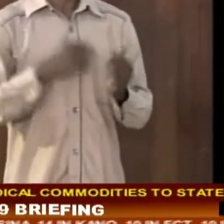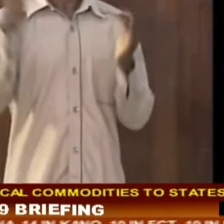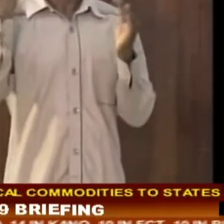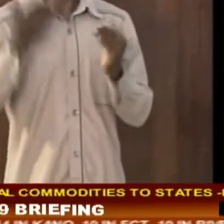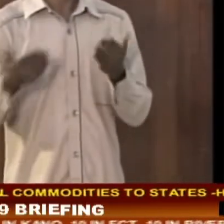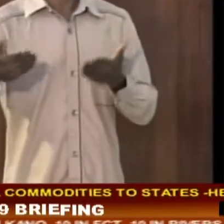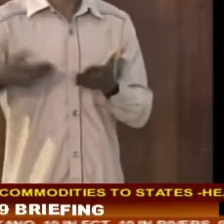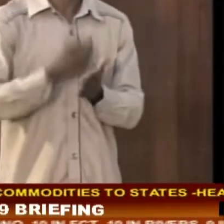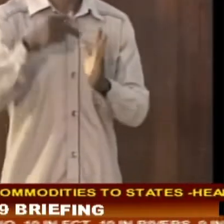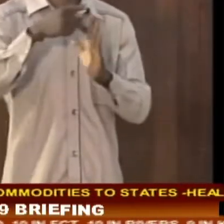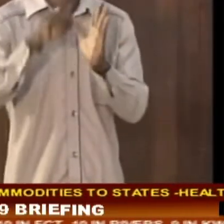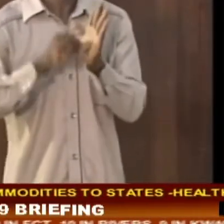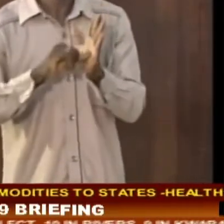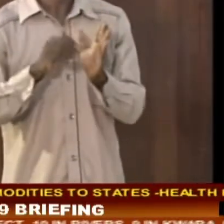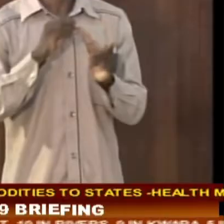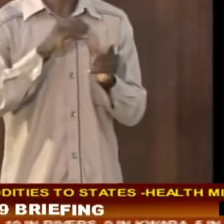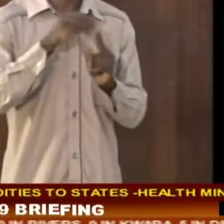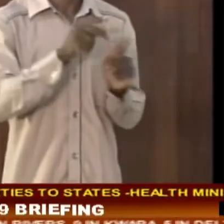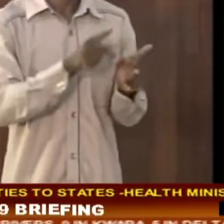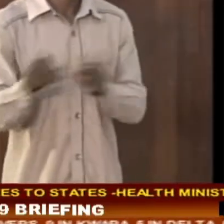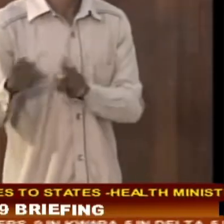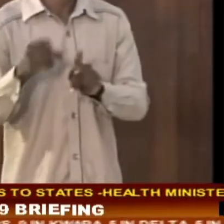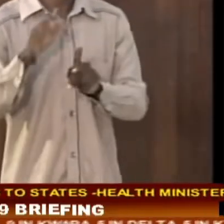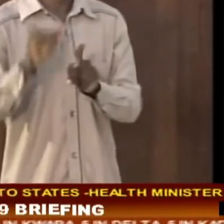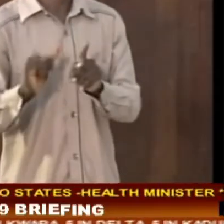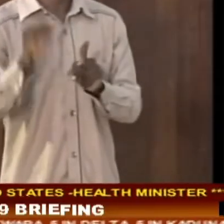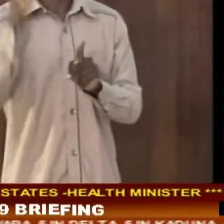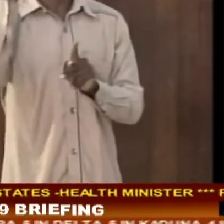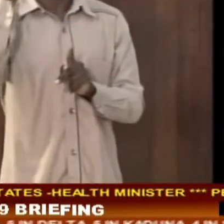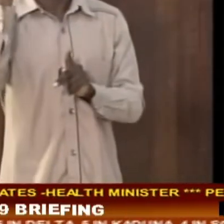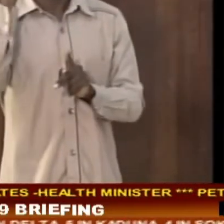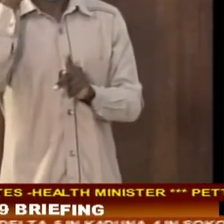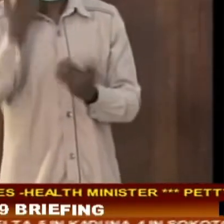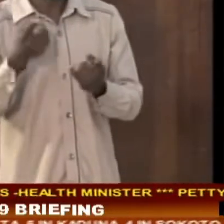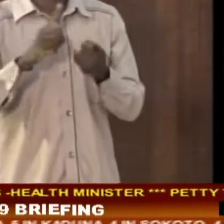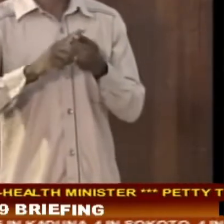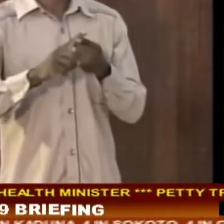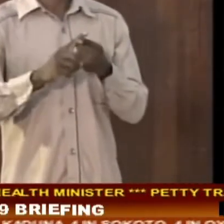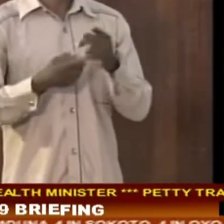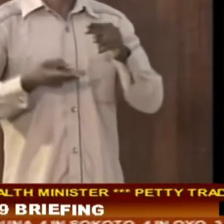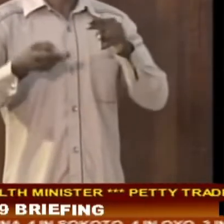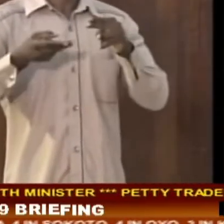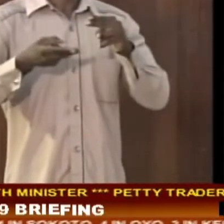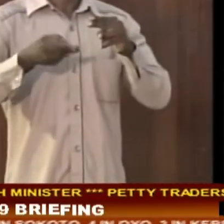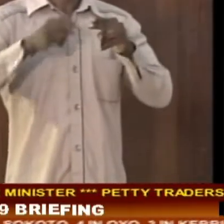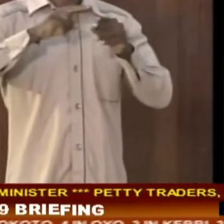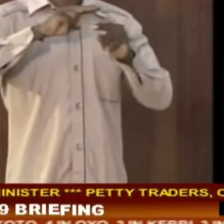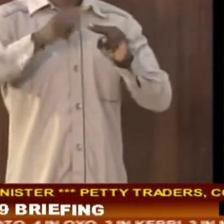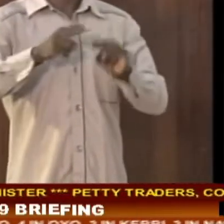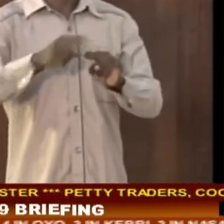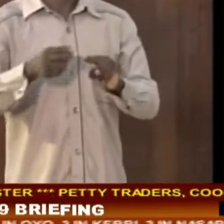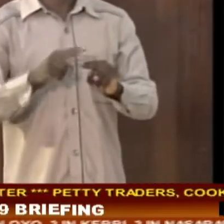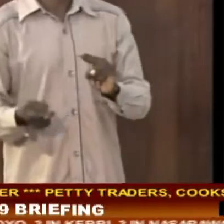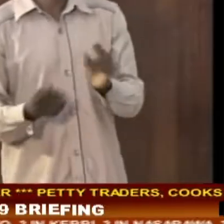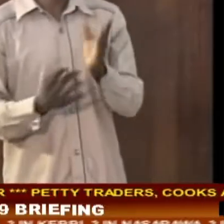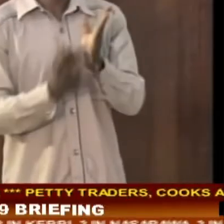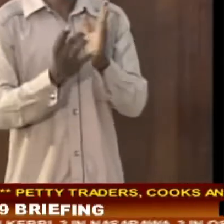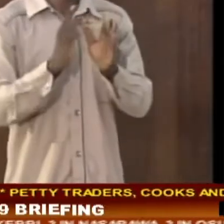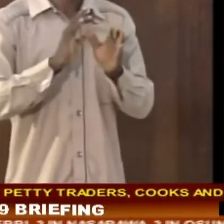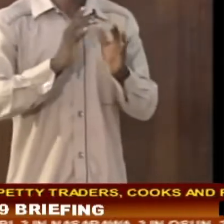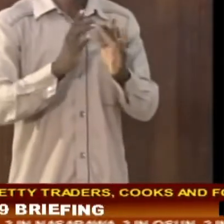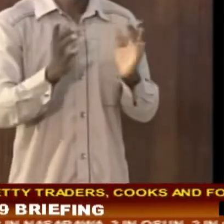Plans by the federal government to increase Broadband penetration and enable relevant companies in the industry